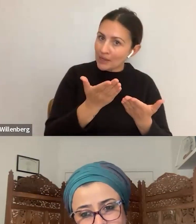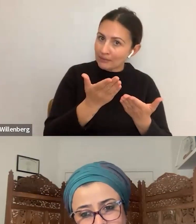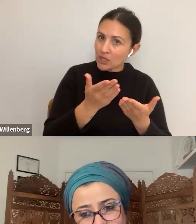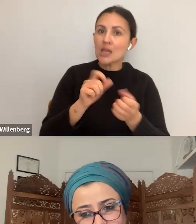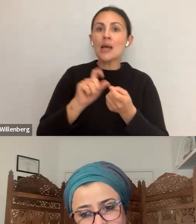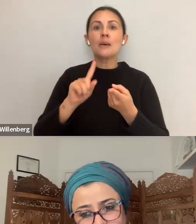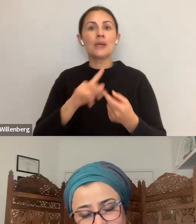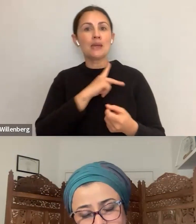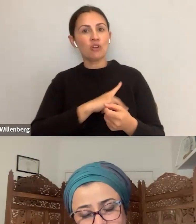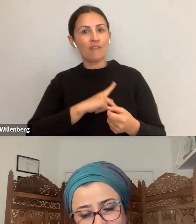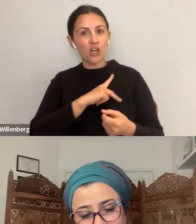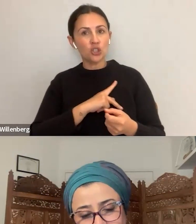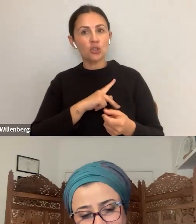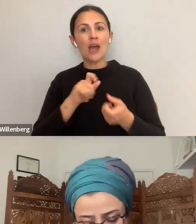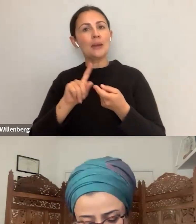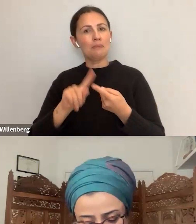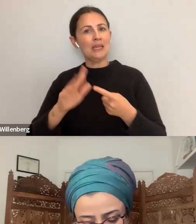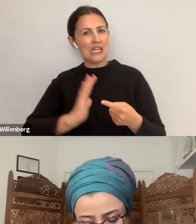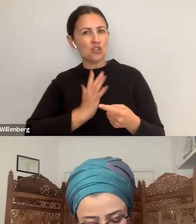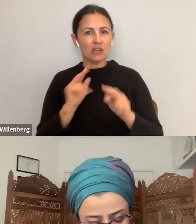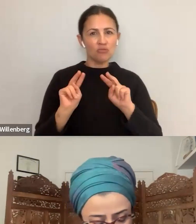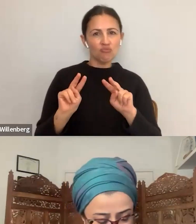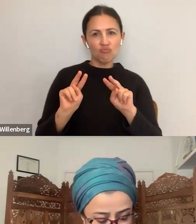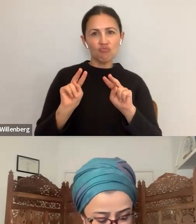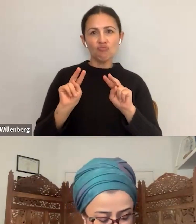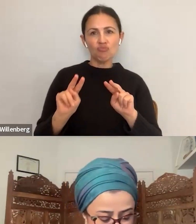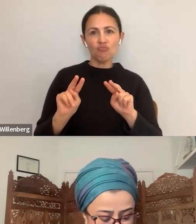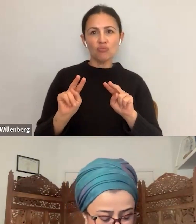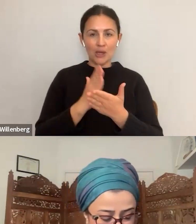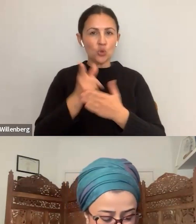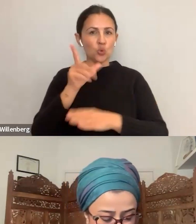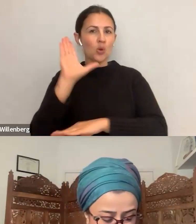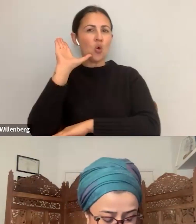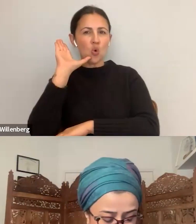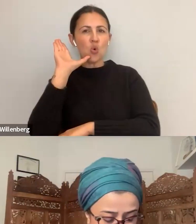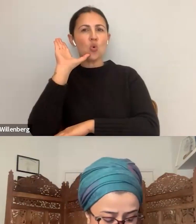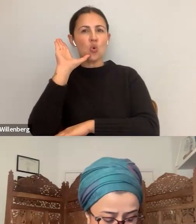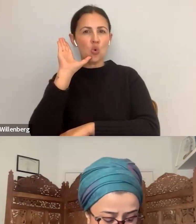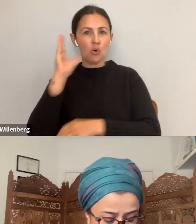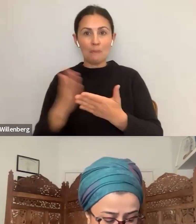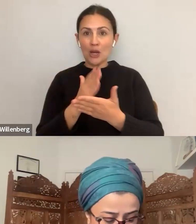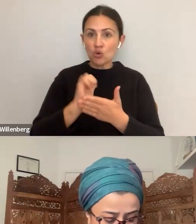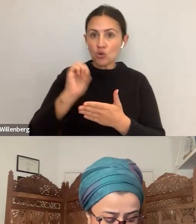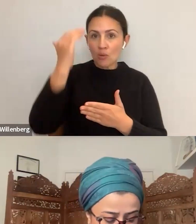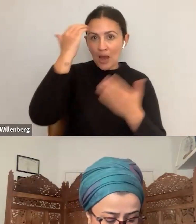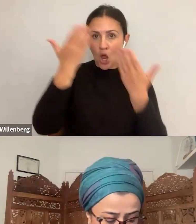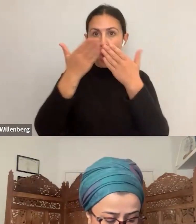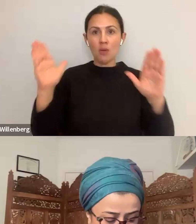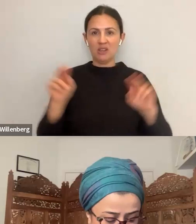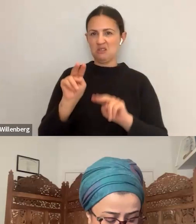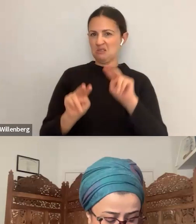and genuinely engaging, deep listening, openness, not being